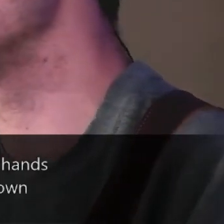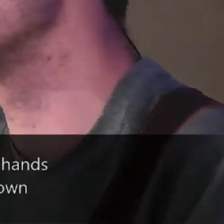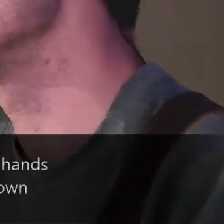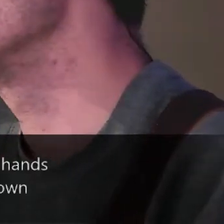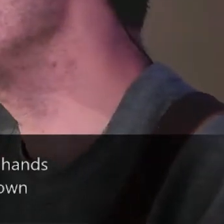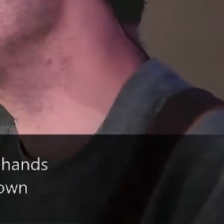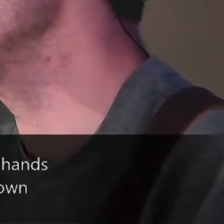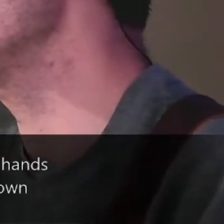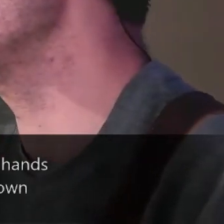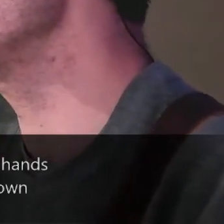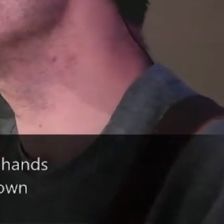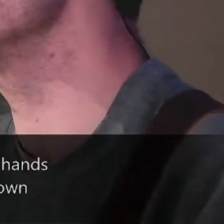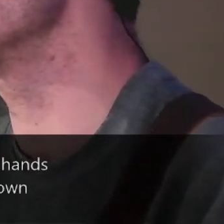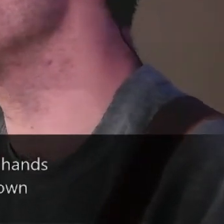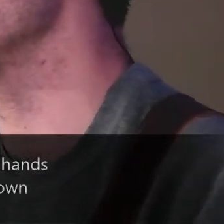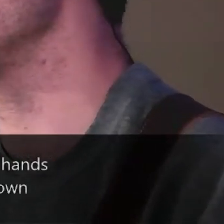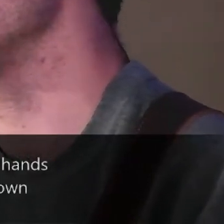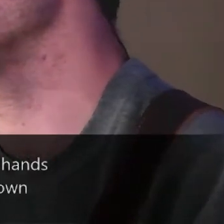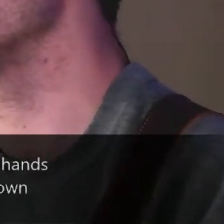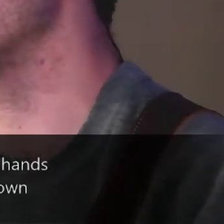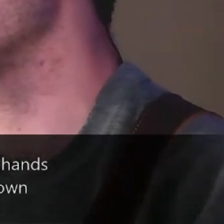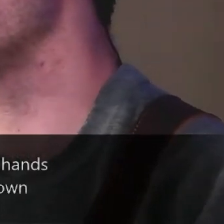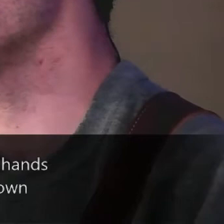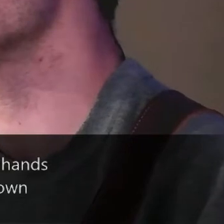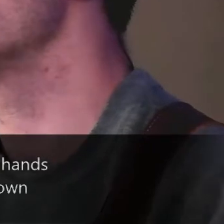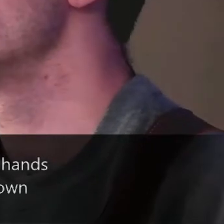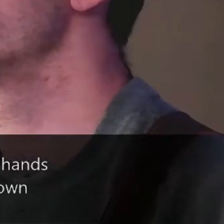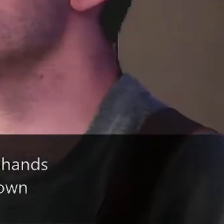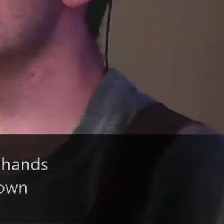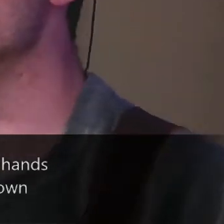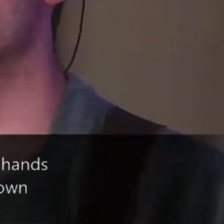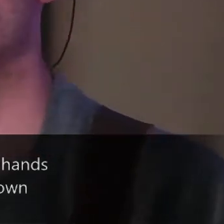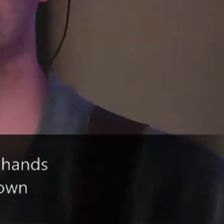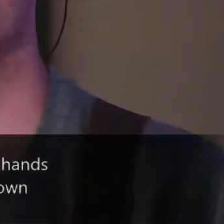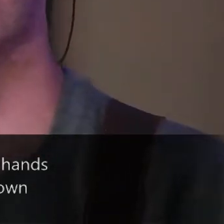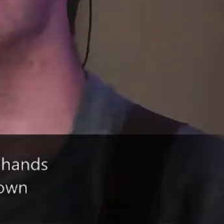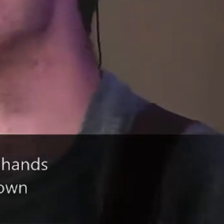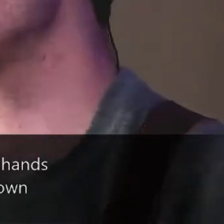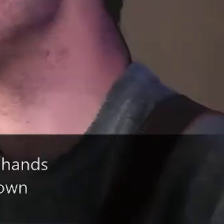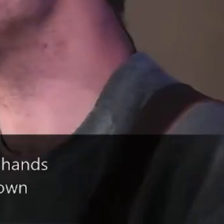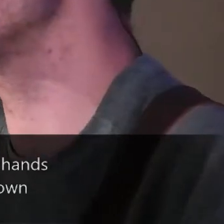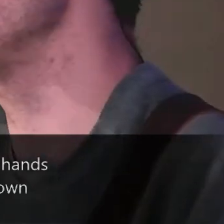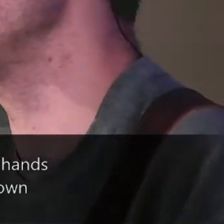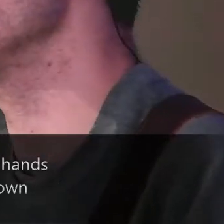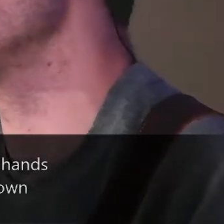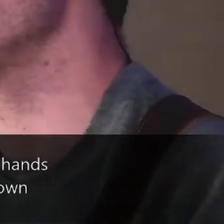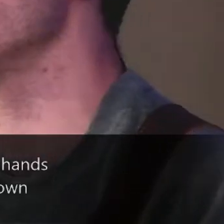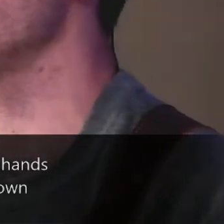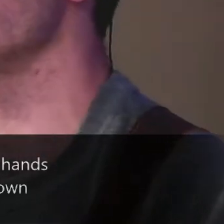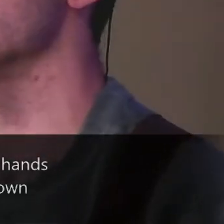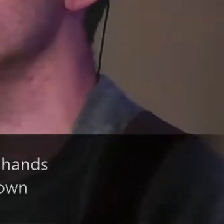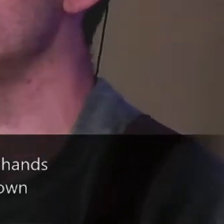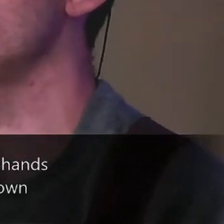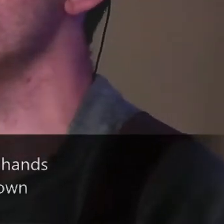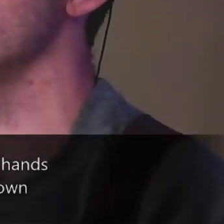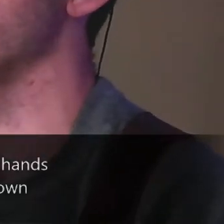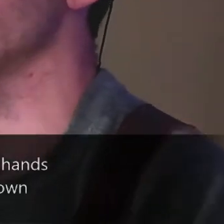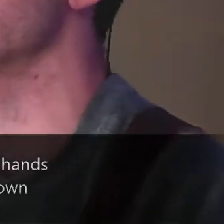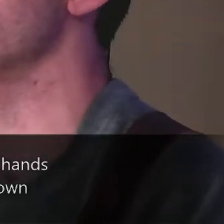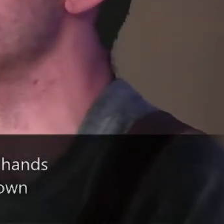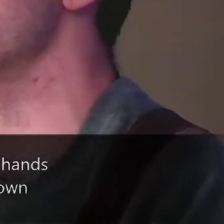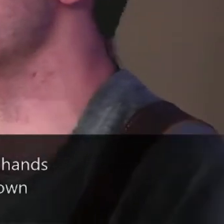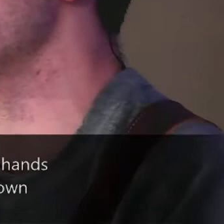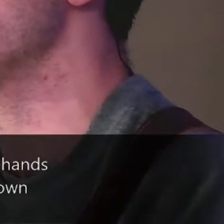truth, and I will daily lift my hands, for I will always sing of when your love